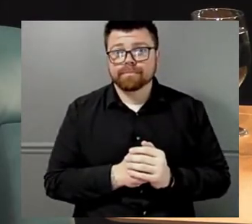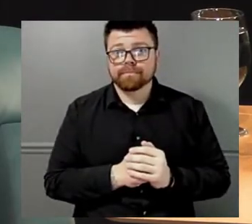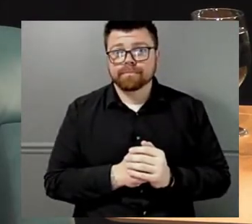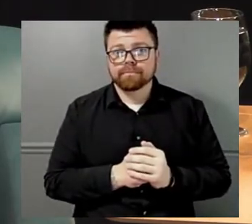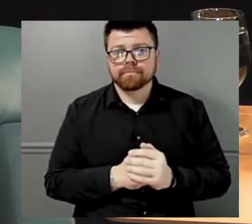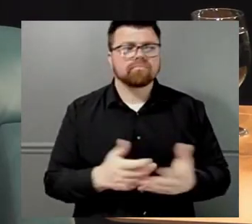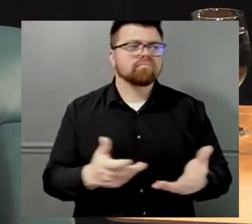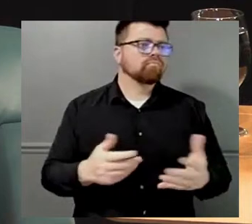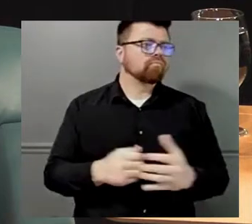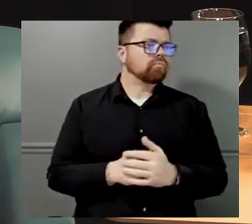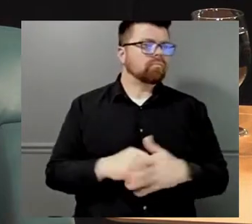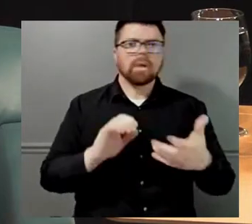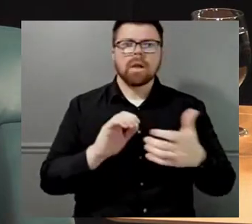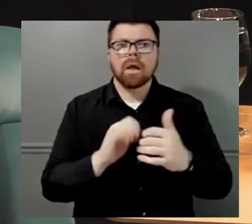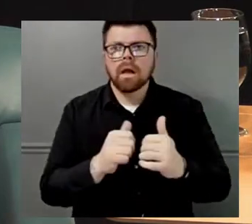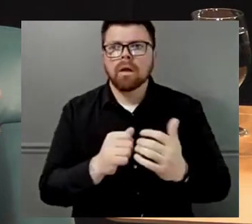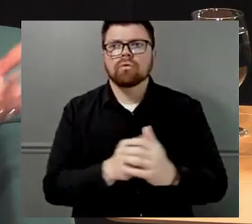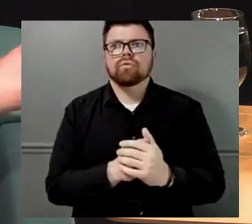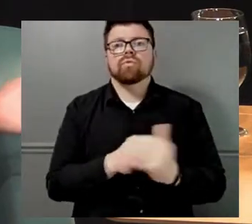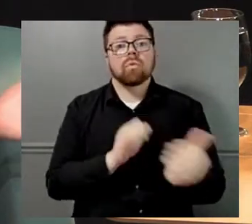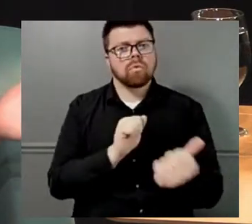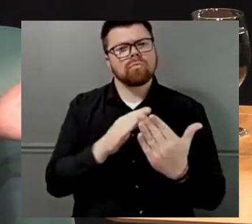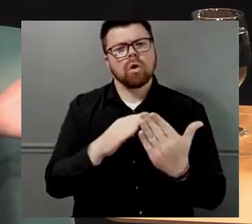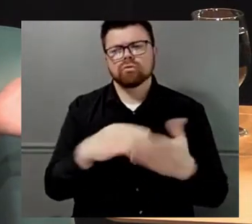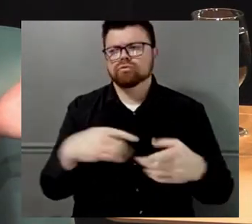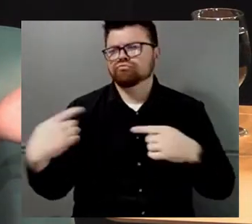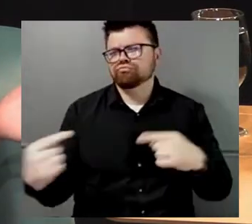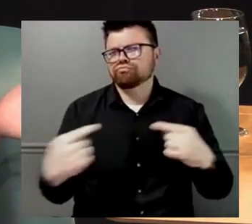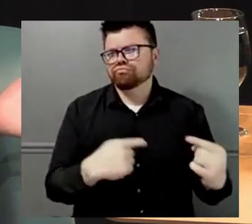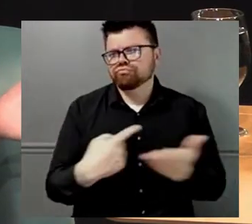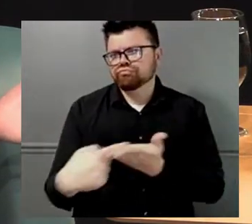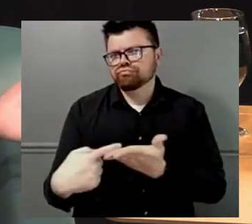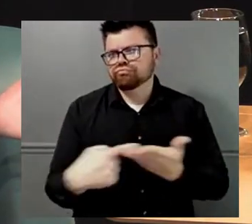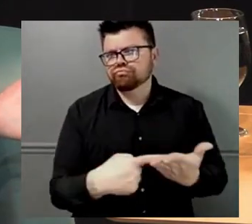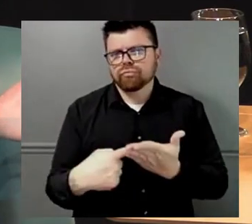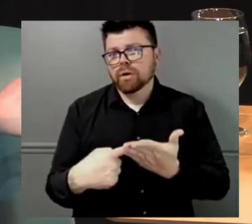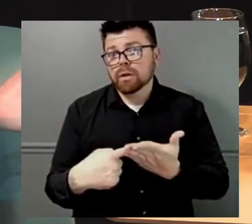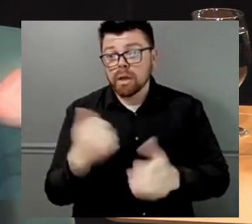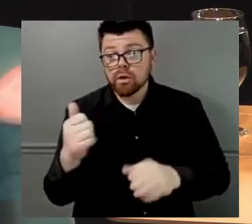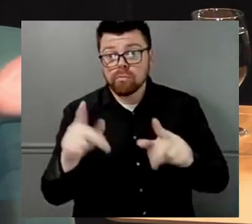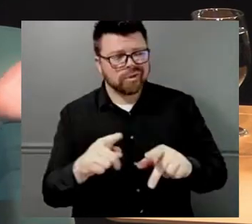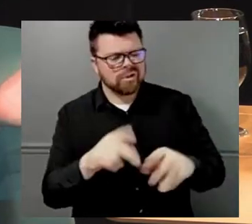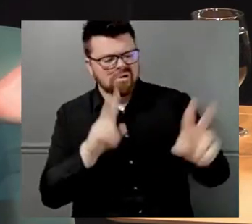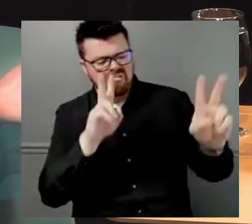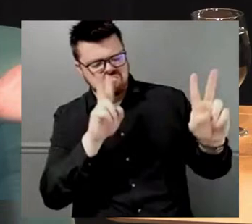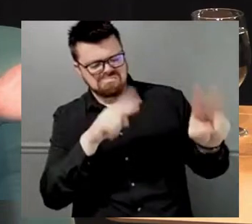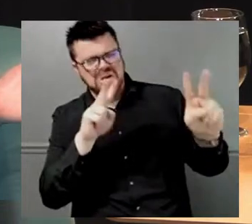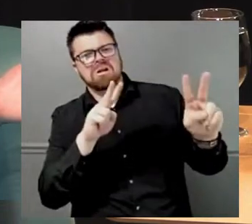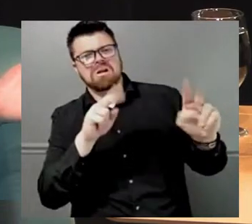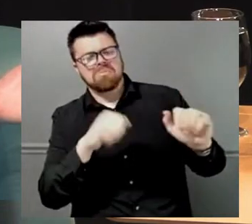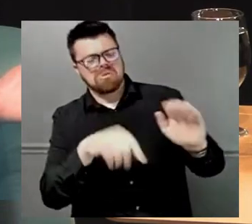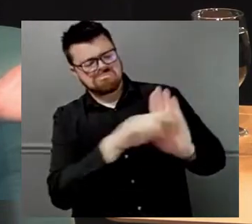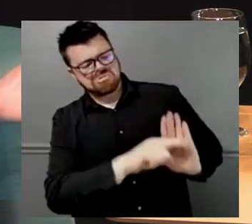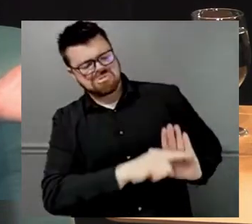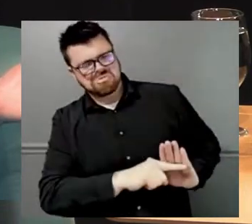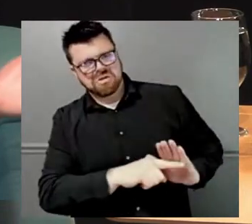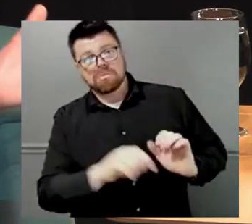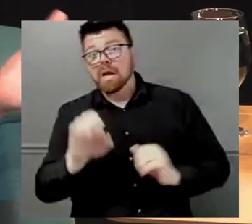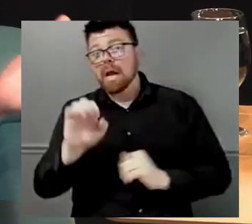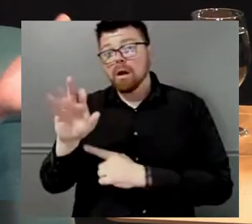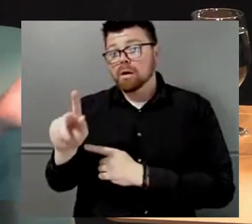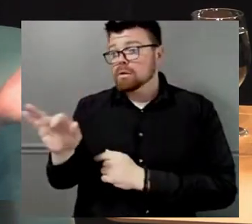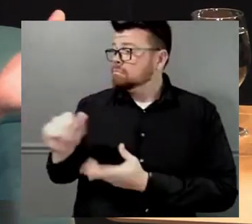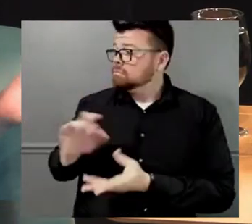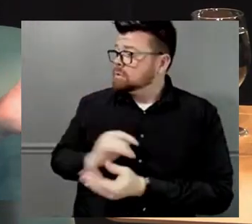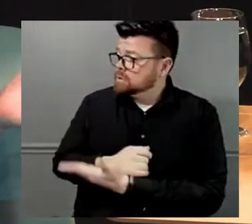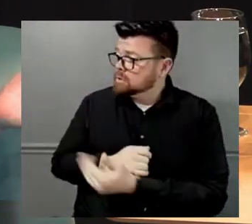that has to do with how you go about arguing and whether you are demonizing the other person, for example. But Eric, you also asked about how do we know